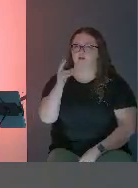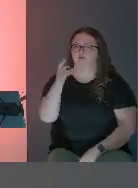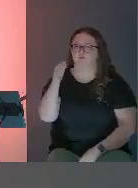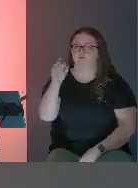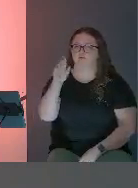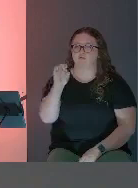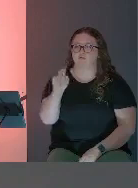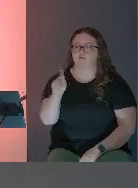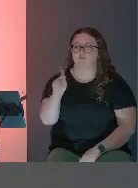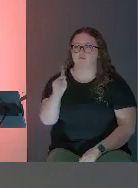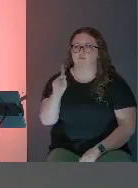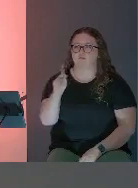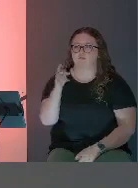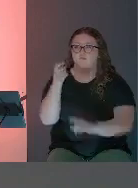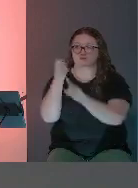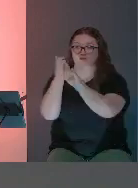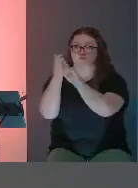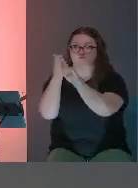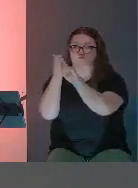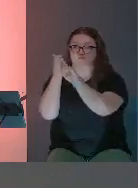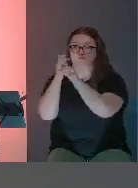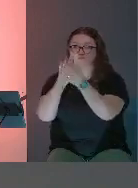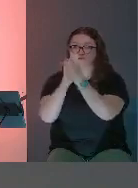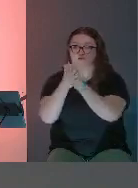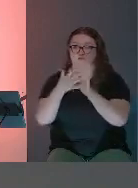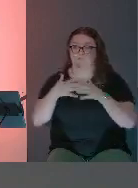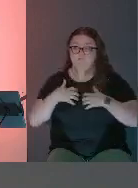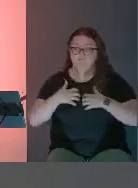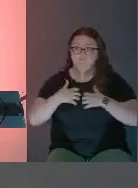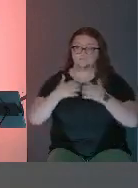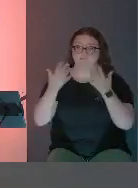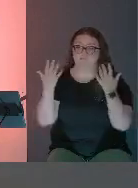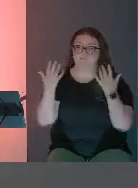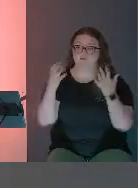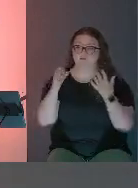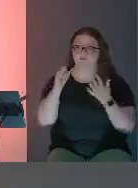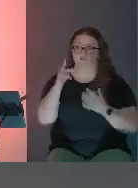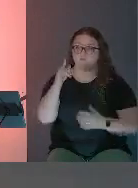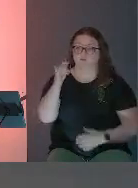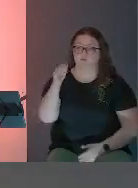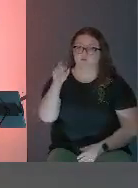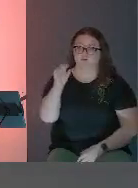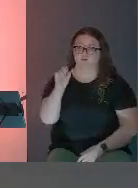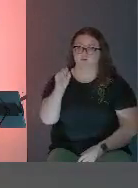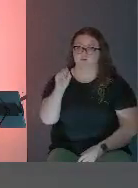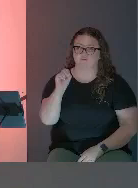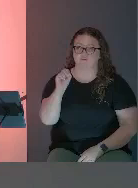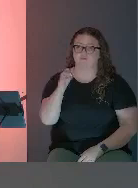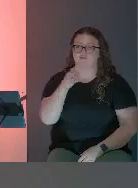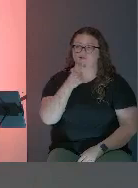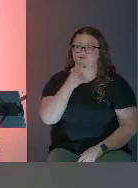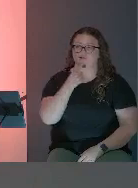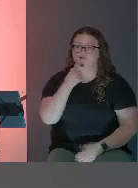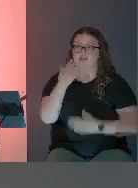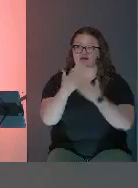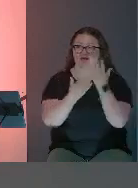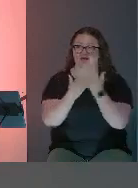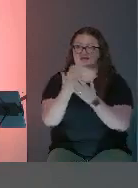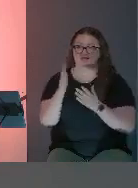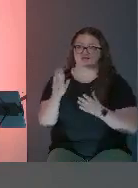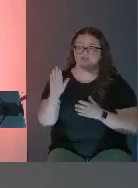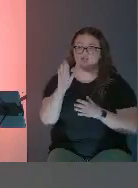against Israel, and he delivered them into the hands of the spoilers that spoiled them. And he said unto them, the hands of their